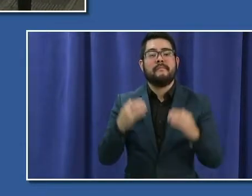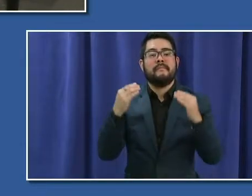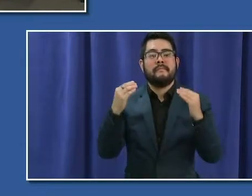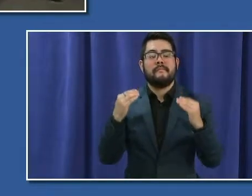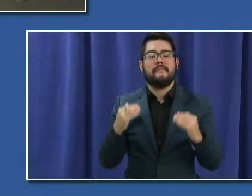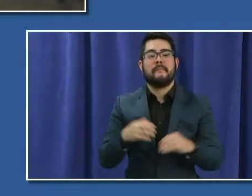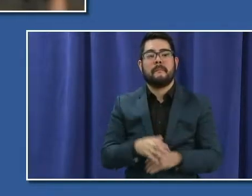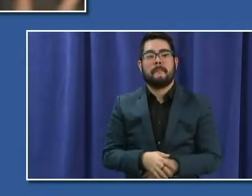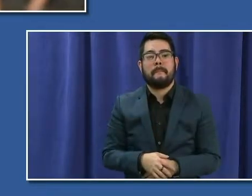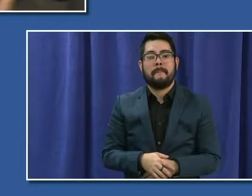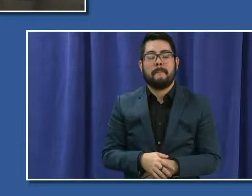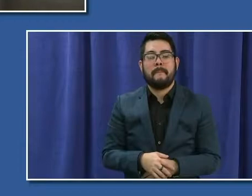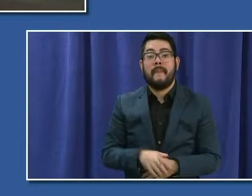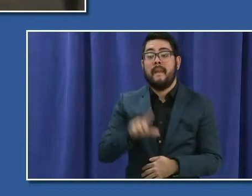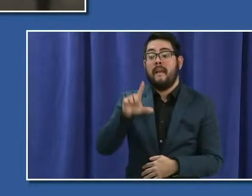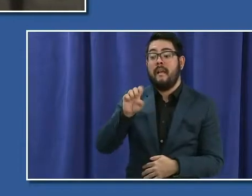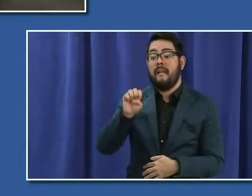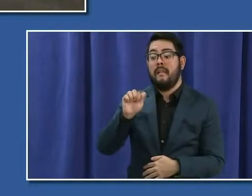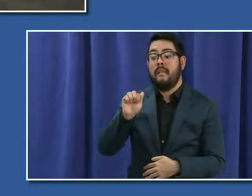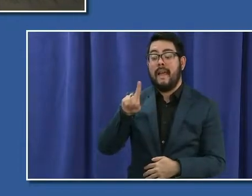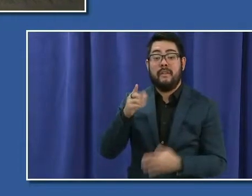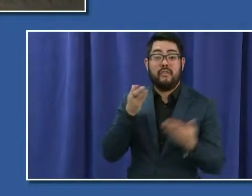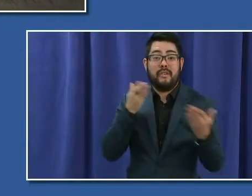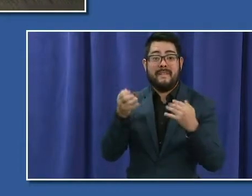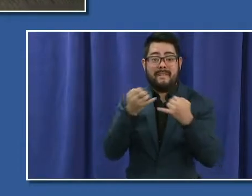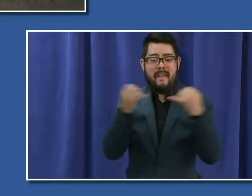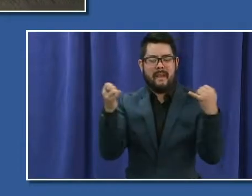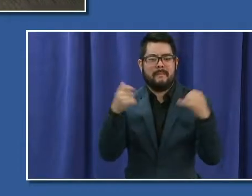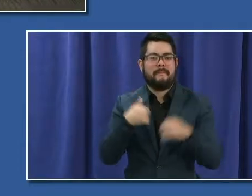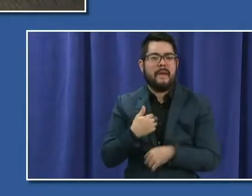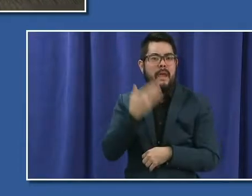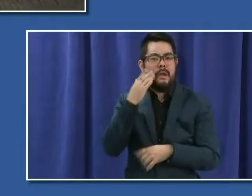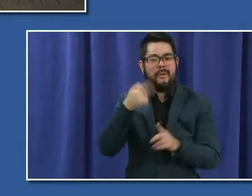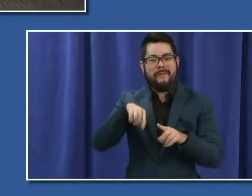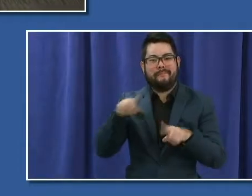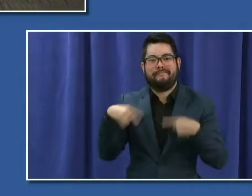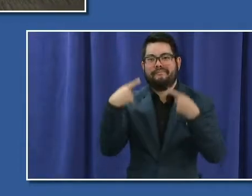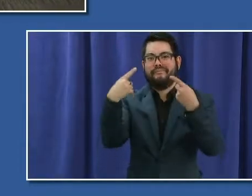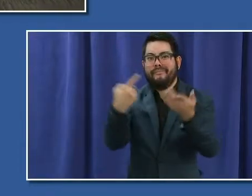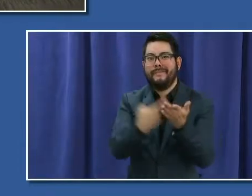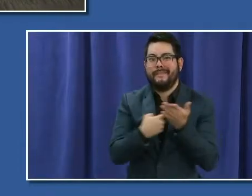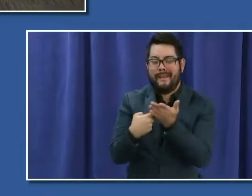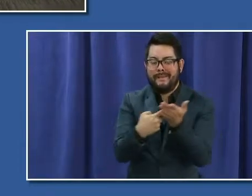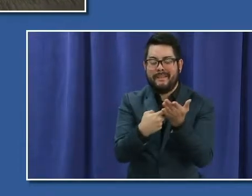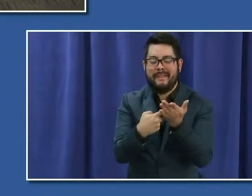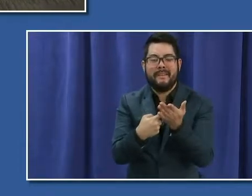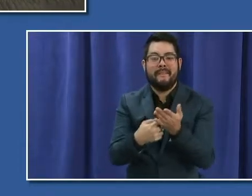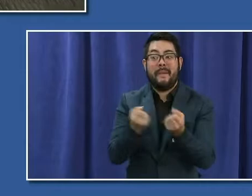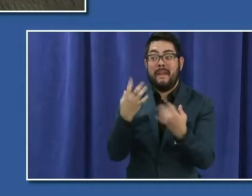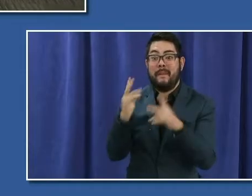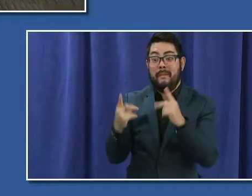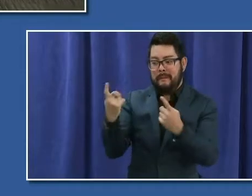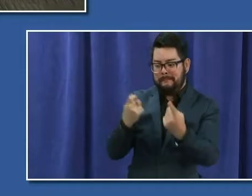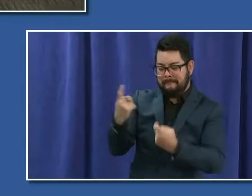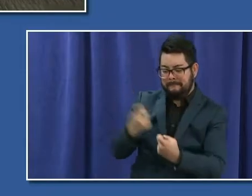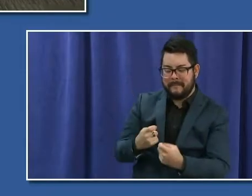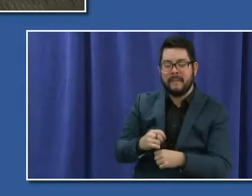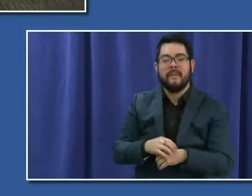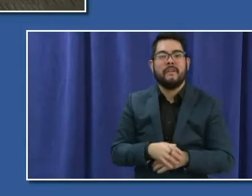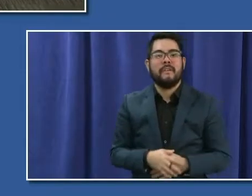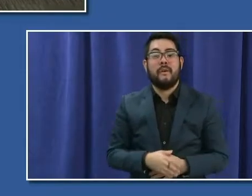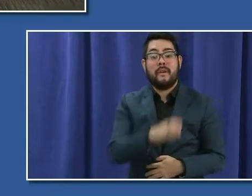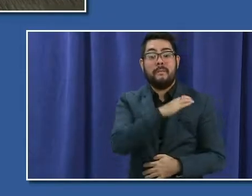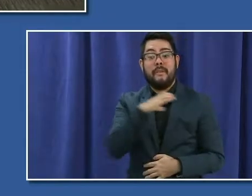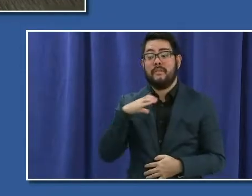Okay, lead service lines. I know they've been, we've had a lot of discussion about that. We've got questions about it. So